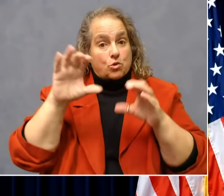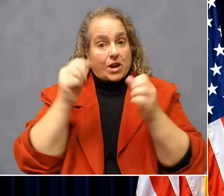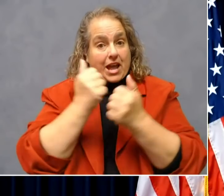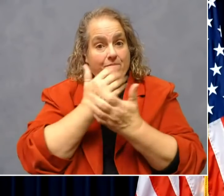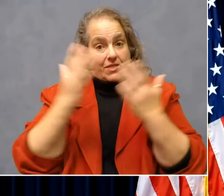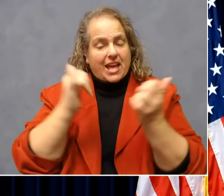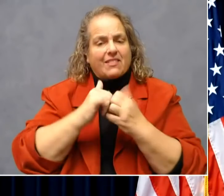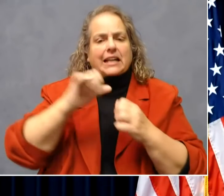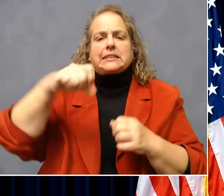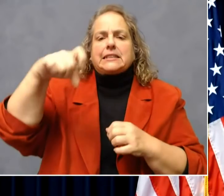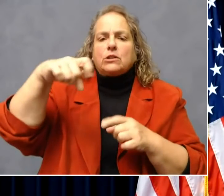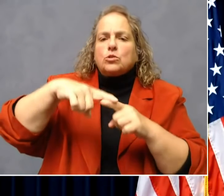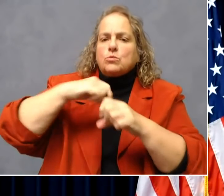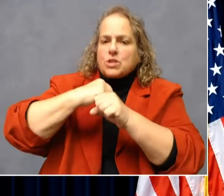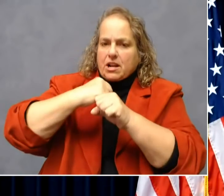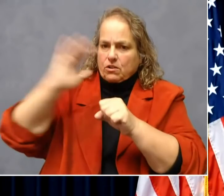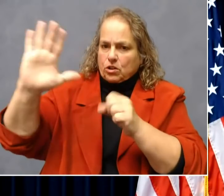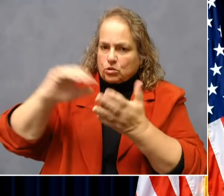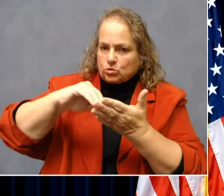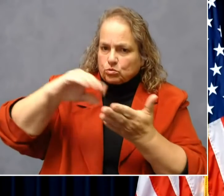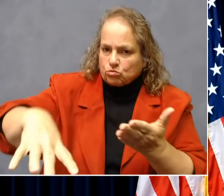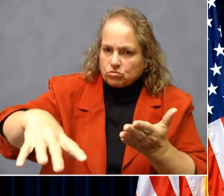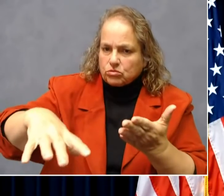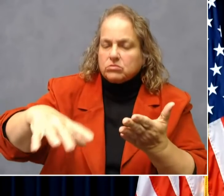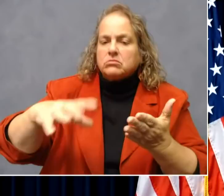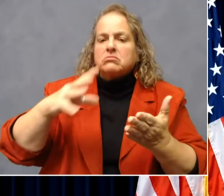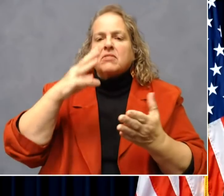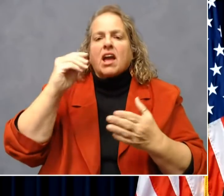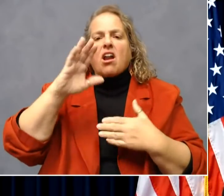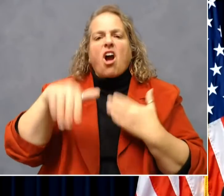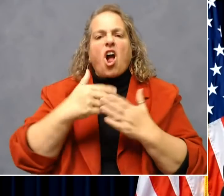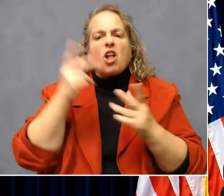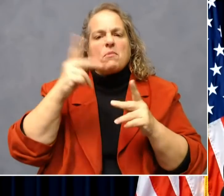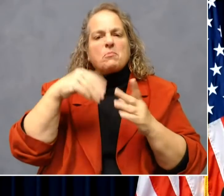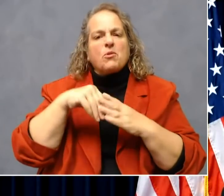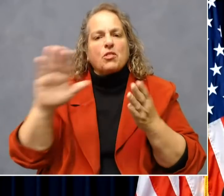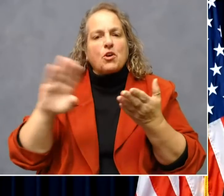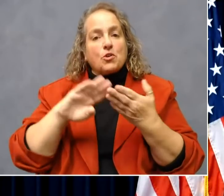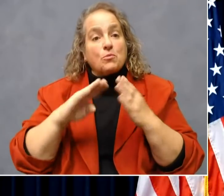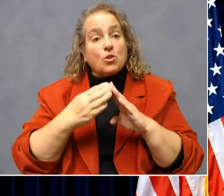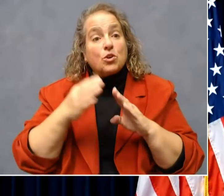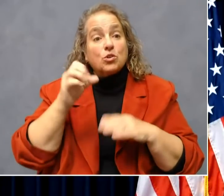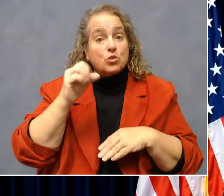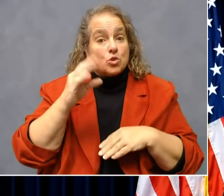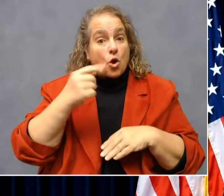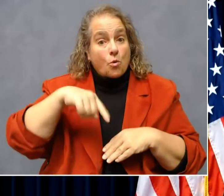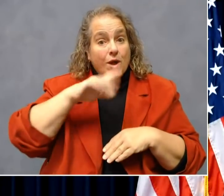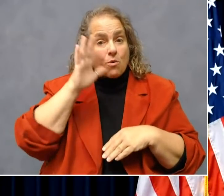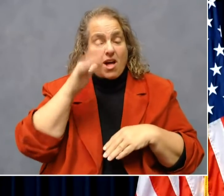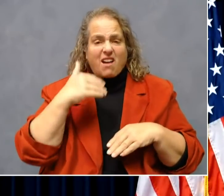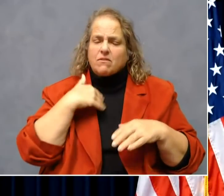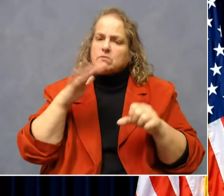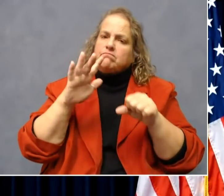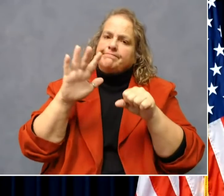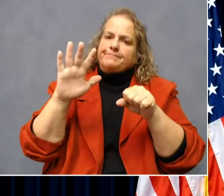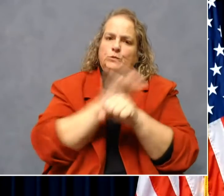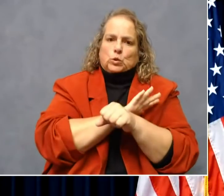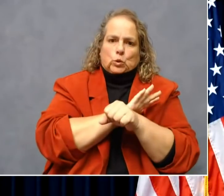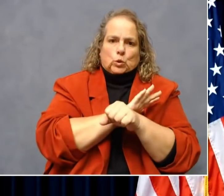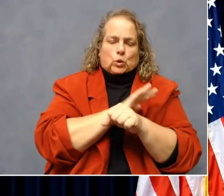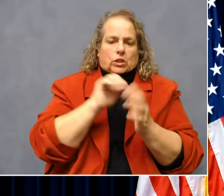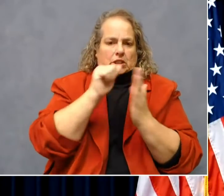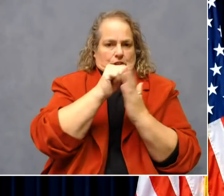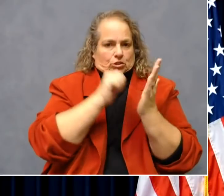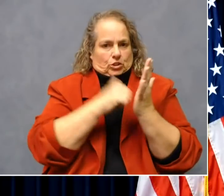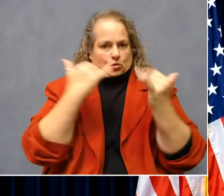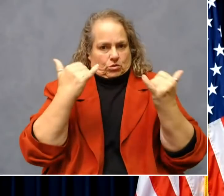protect their students and everybody else in their community. So we're going to have a packed today. We're